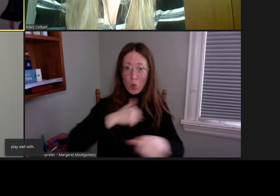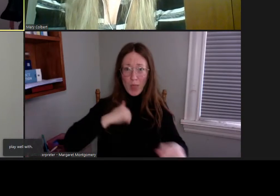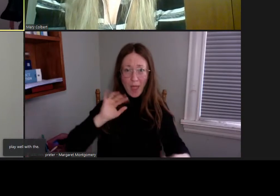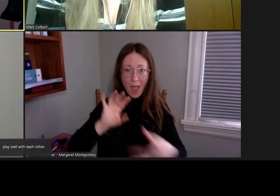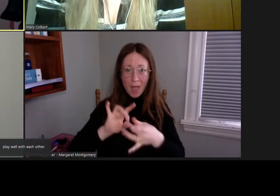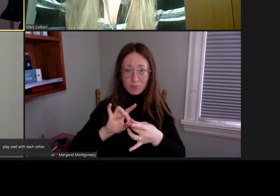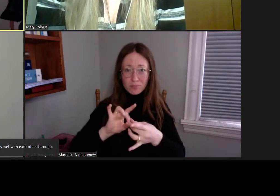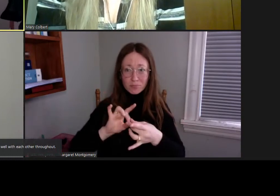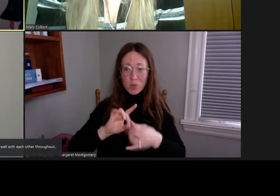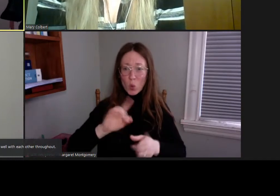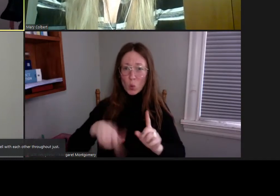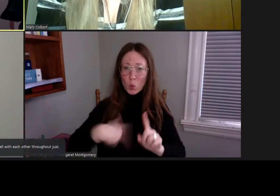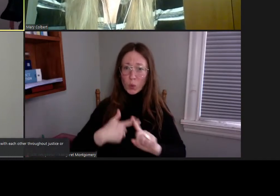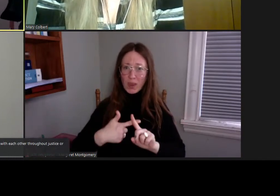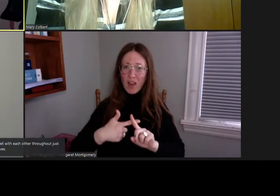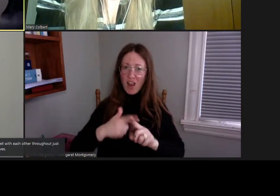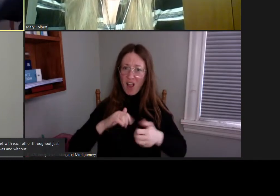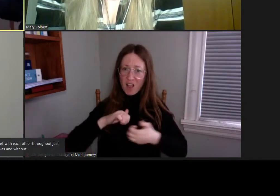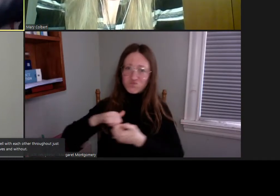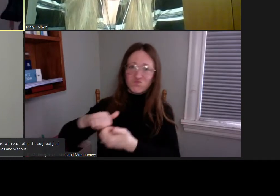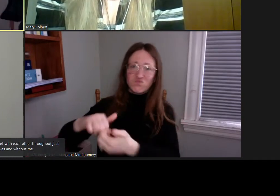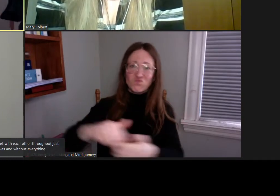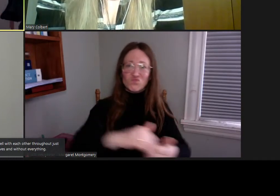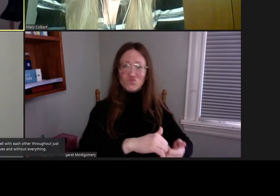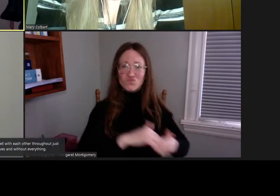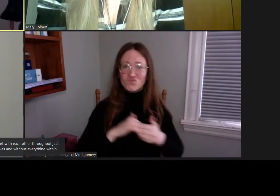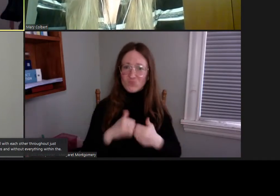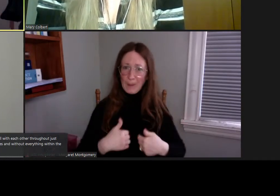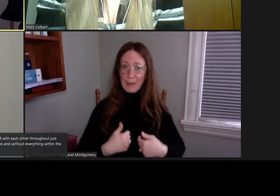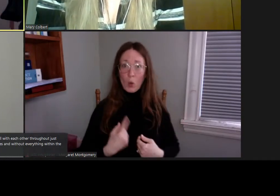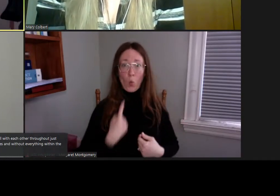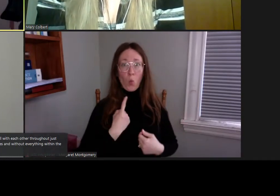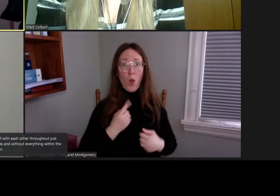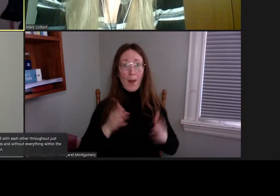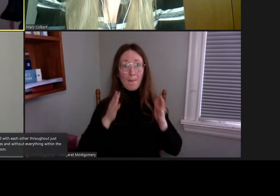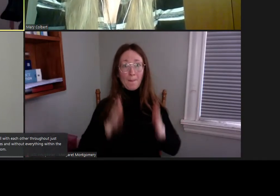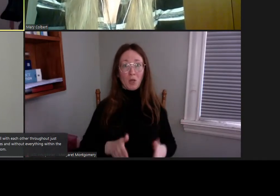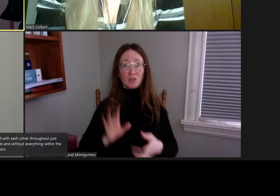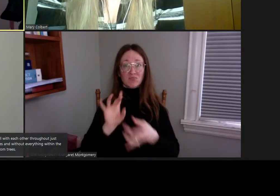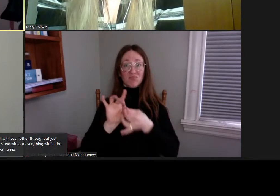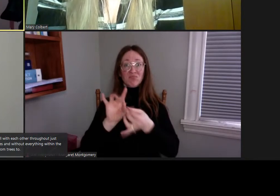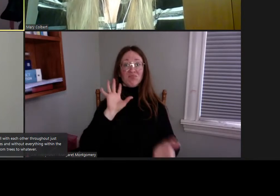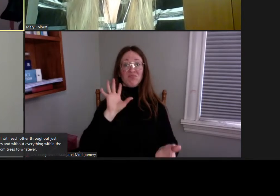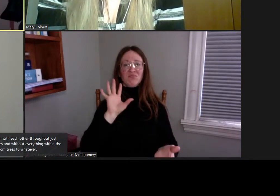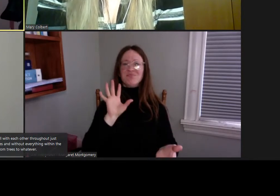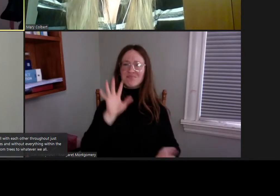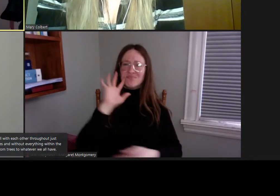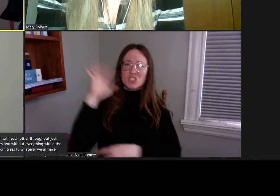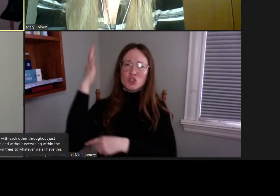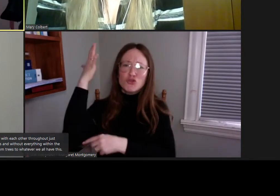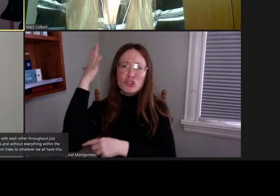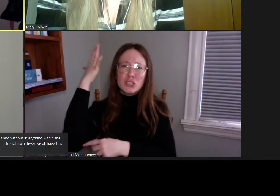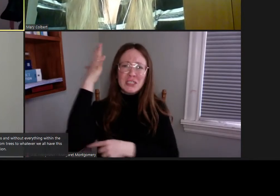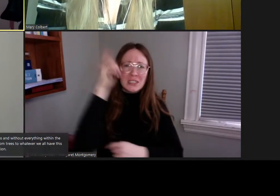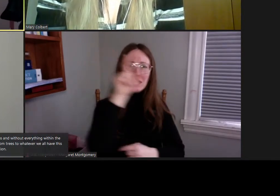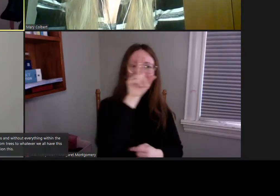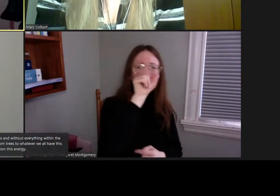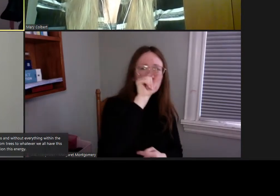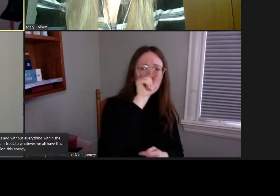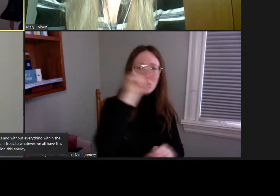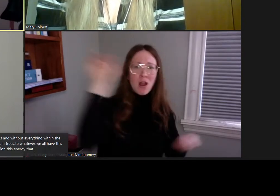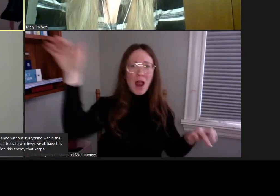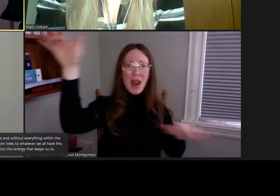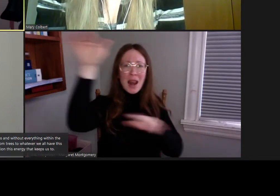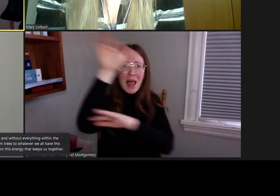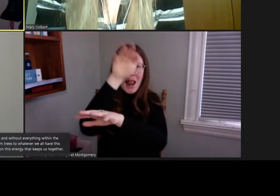each other throughout just ourselves and without everything within the world, from trees to whatever. We all have this connection, this energy that